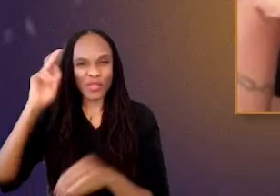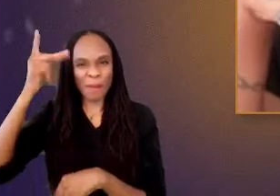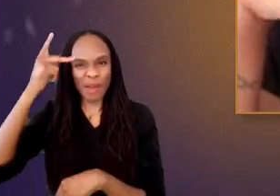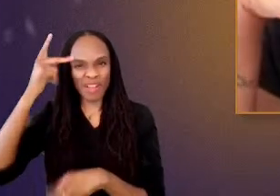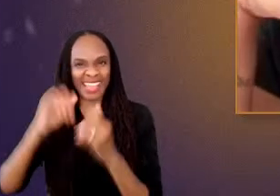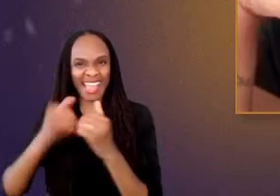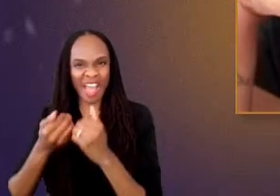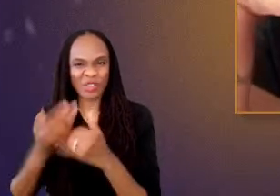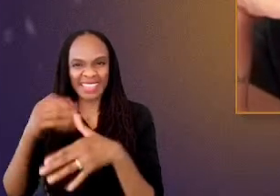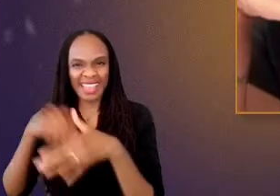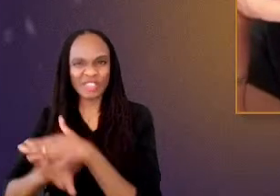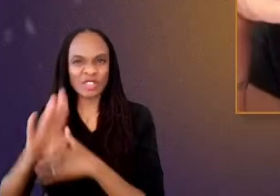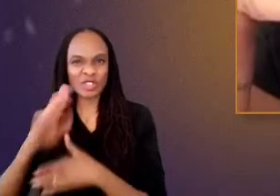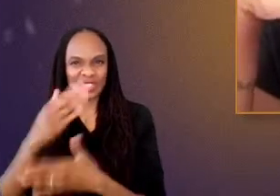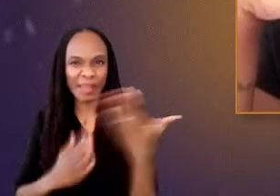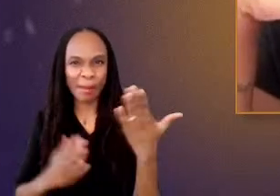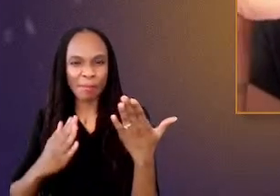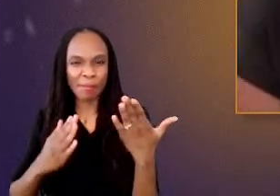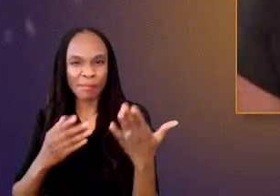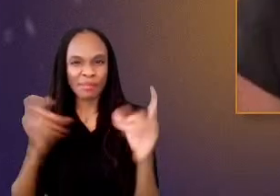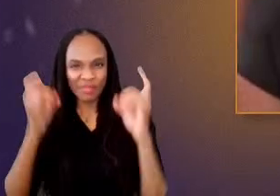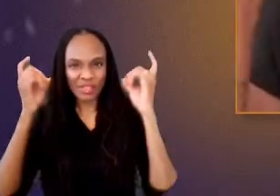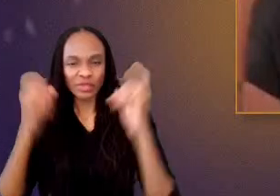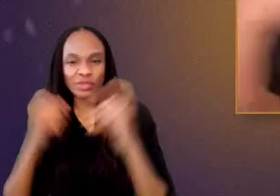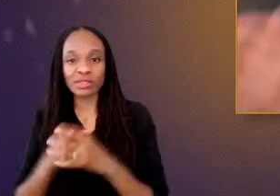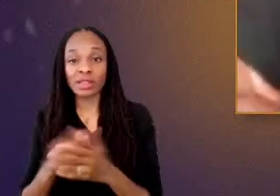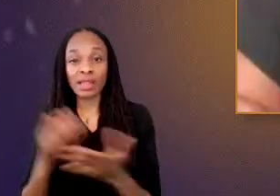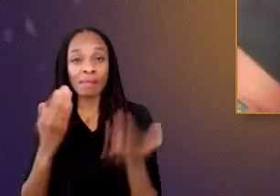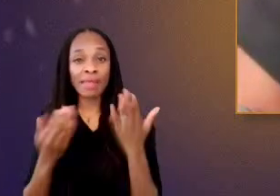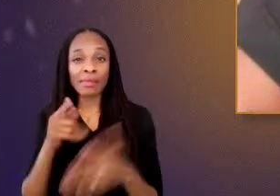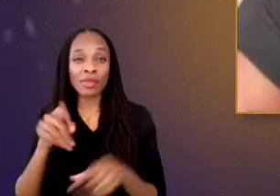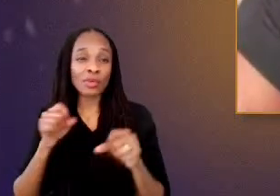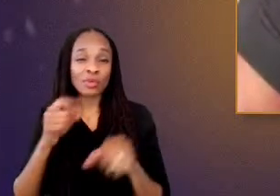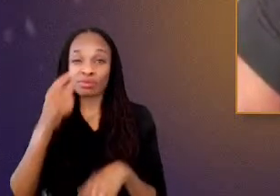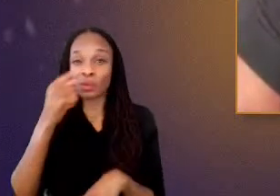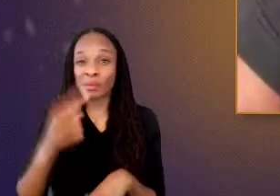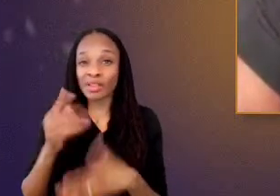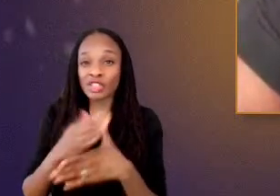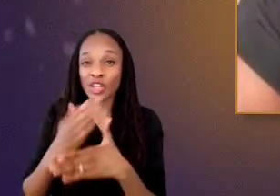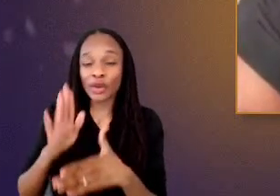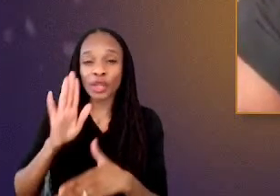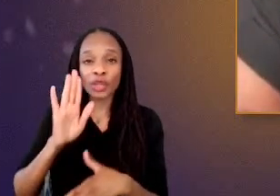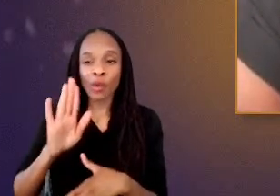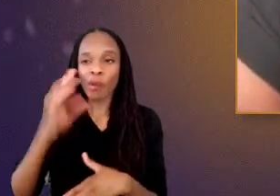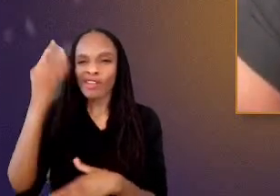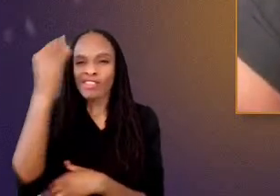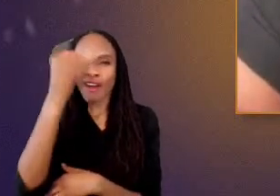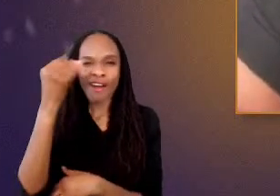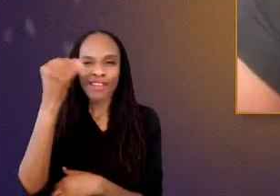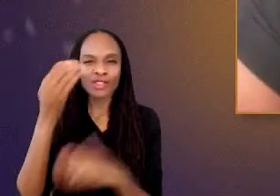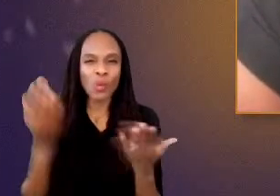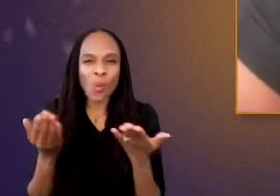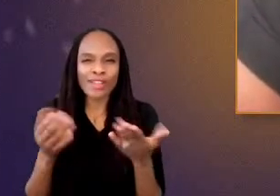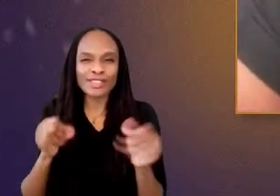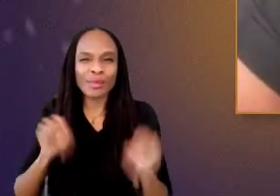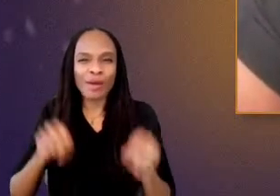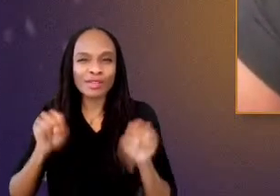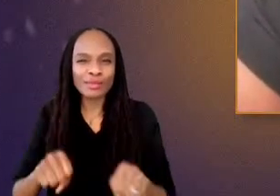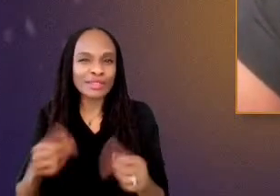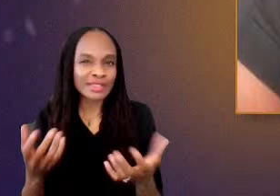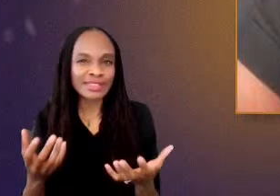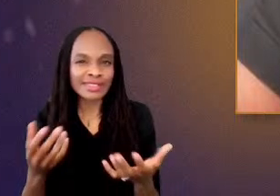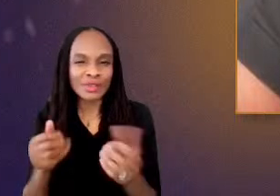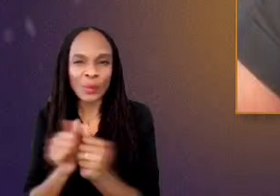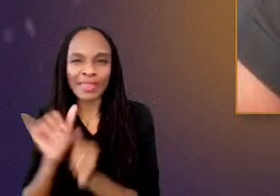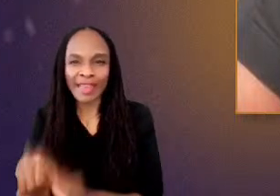into some of these festivals. And maybe you could just share a little bit of your thoughts on what the possibilities could be in